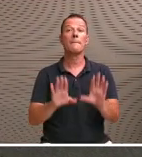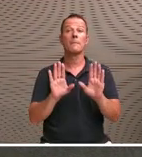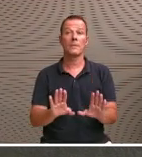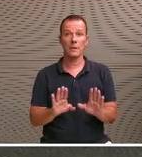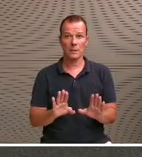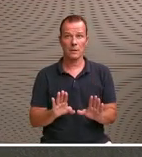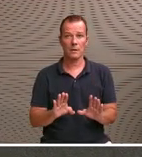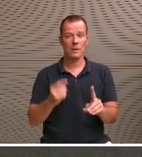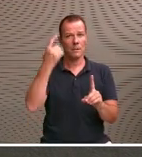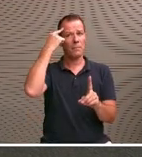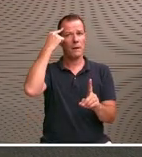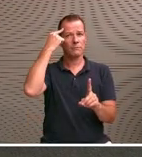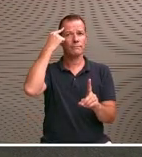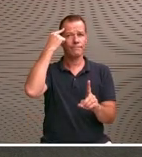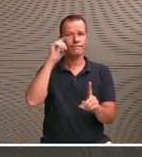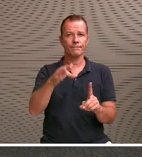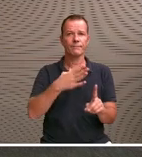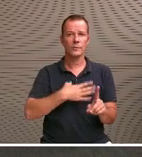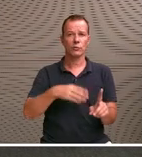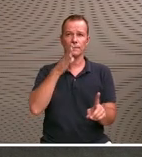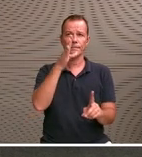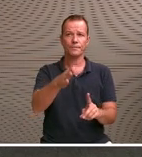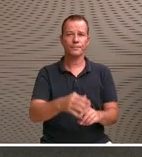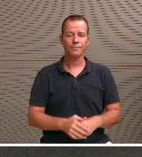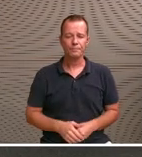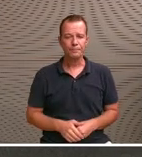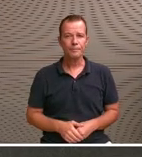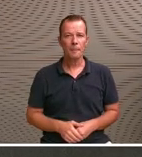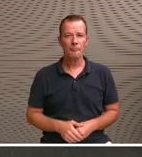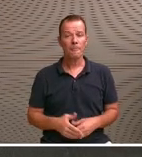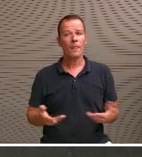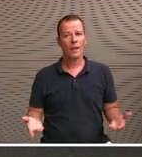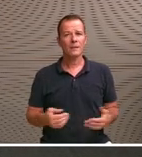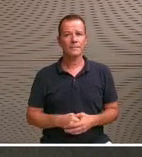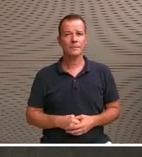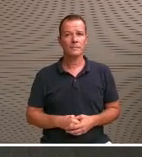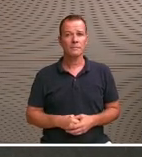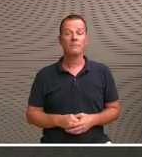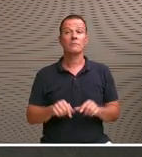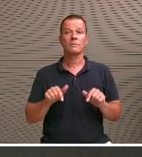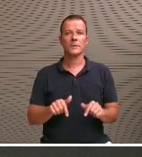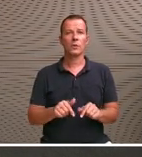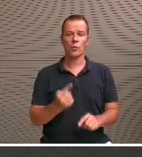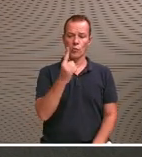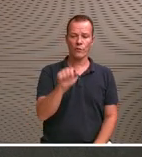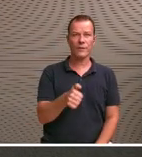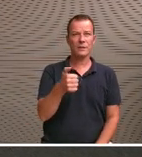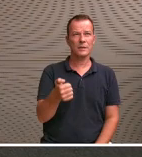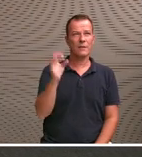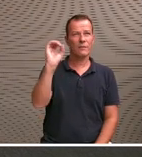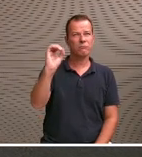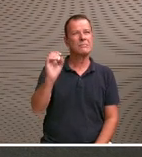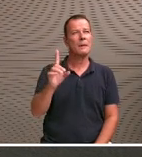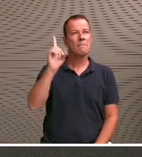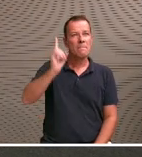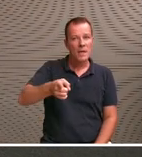to leave in your mind is that for us to deliver 1.5 degrees, someone is going to have to